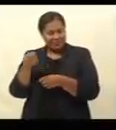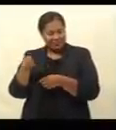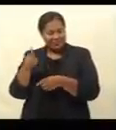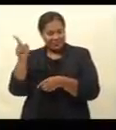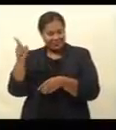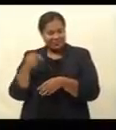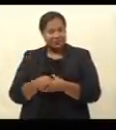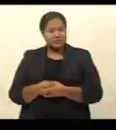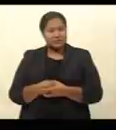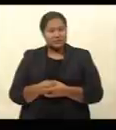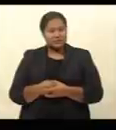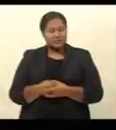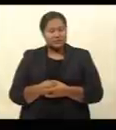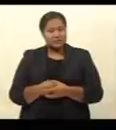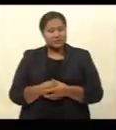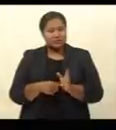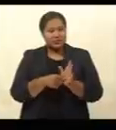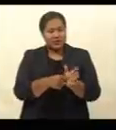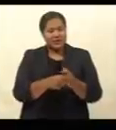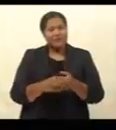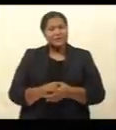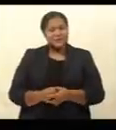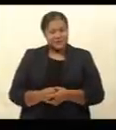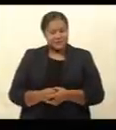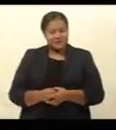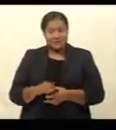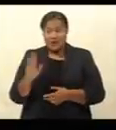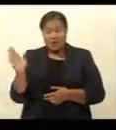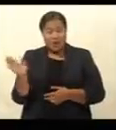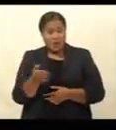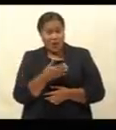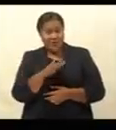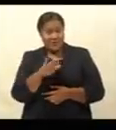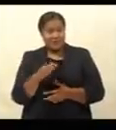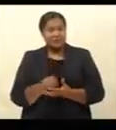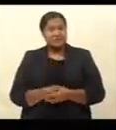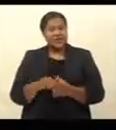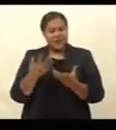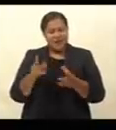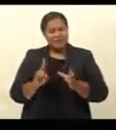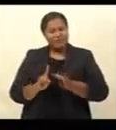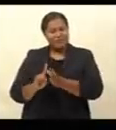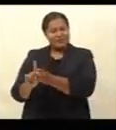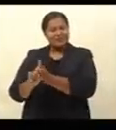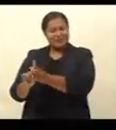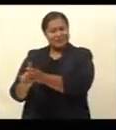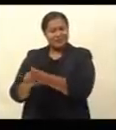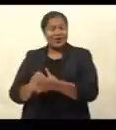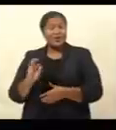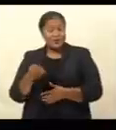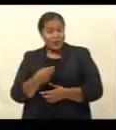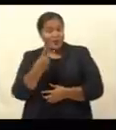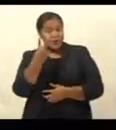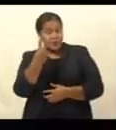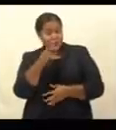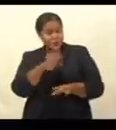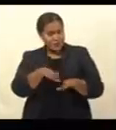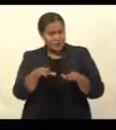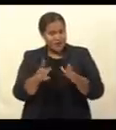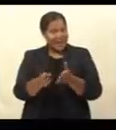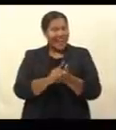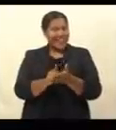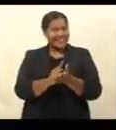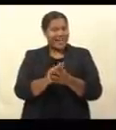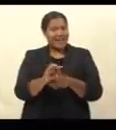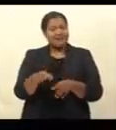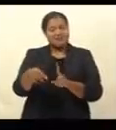funeral in Lautoka. Now all of them are now in quarantine, and the 2 children tested positive